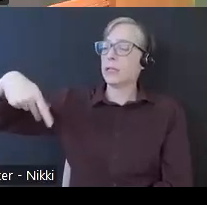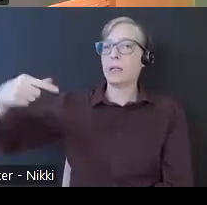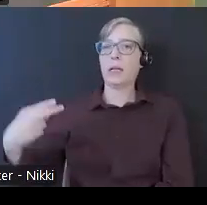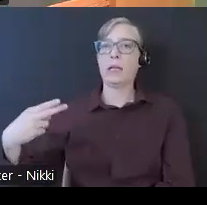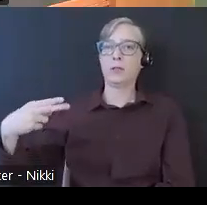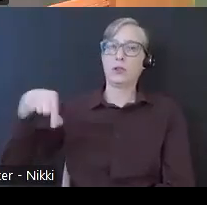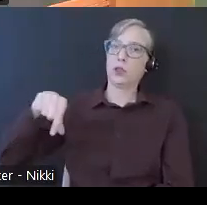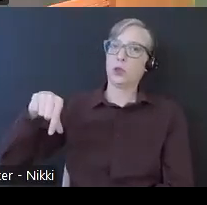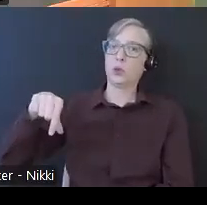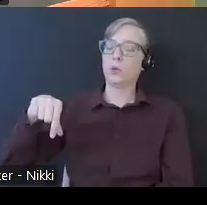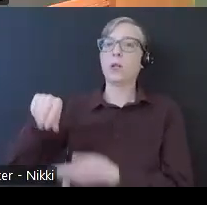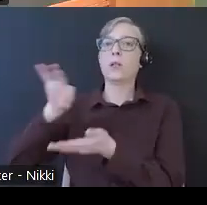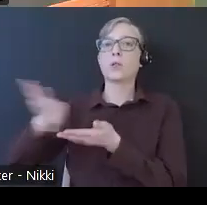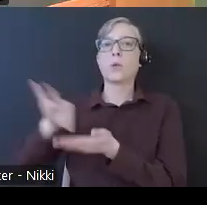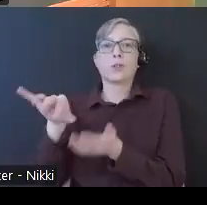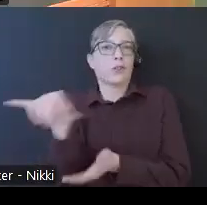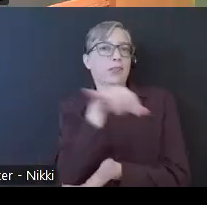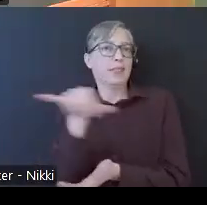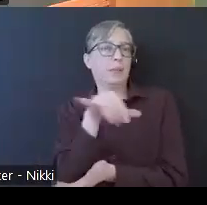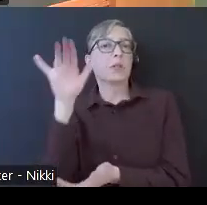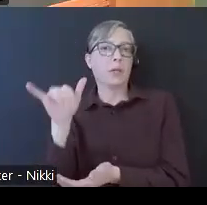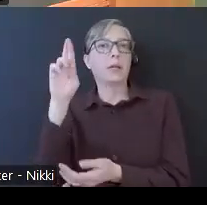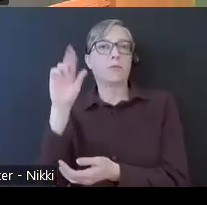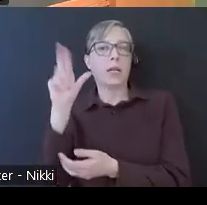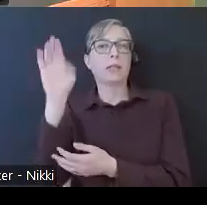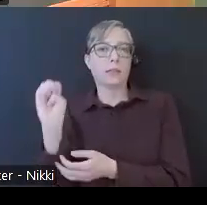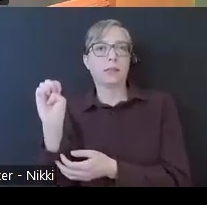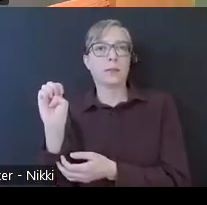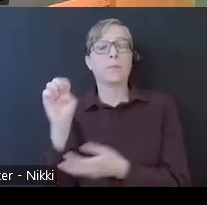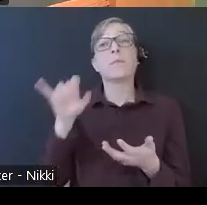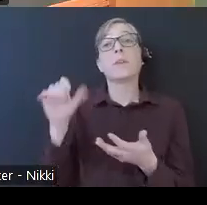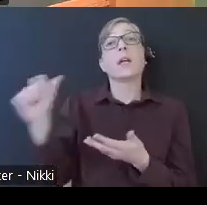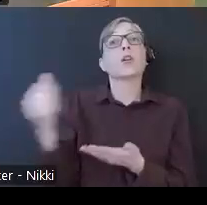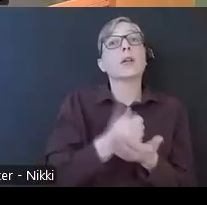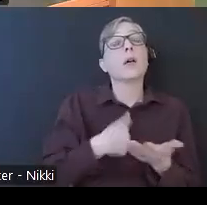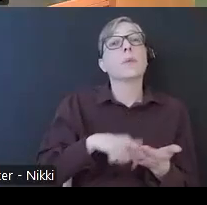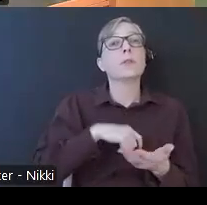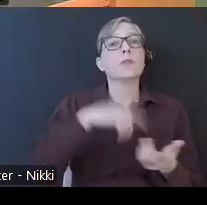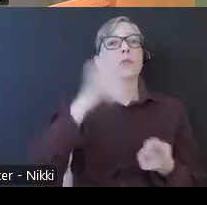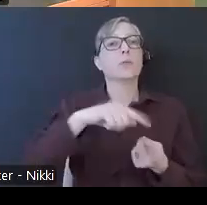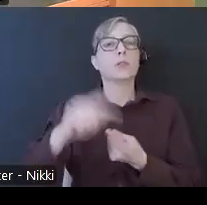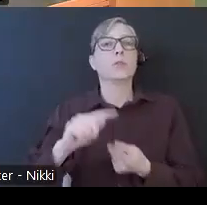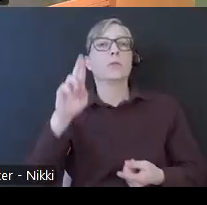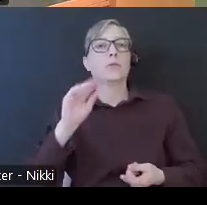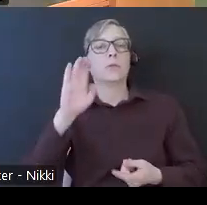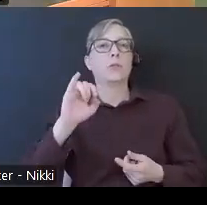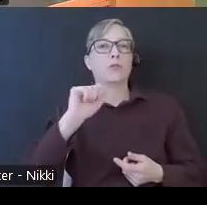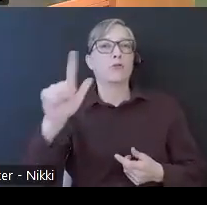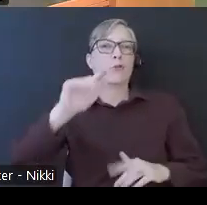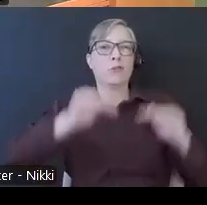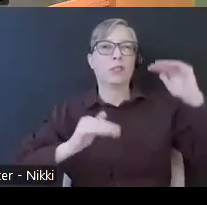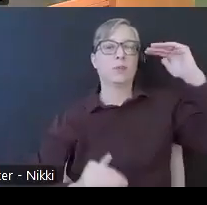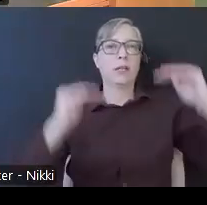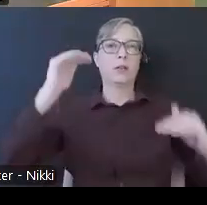of using computerized CBT to reduce racial disparities in mental health care. So our